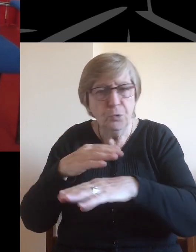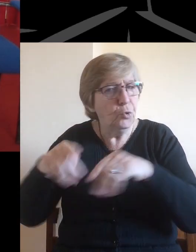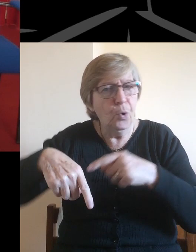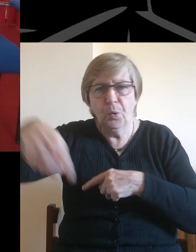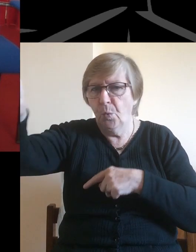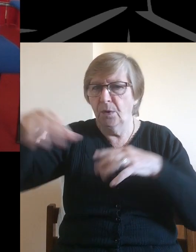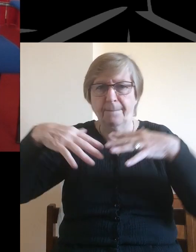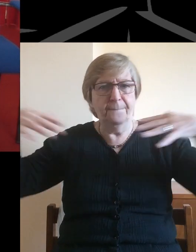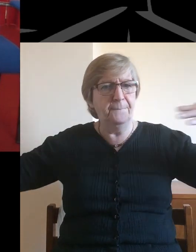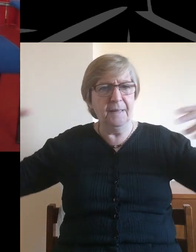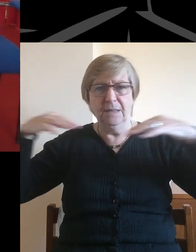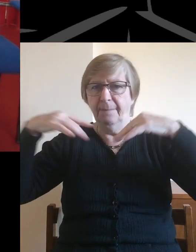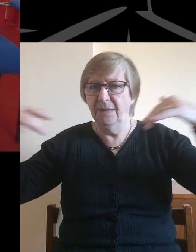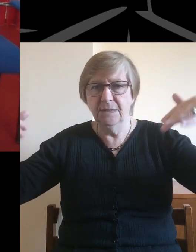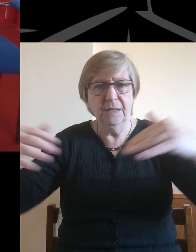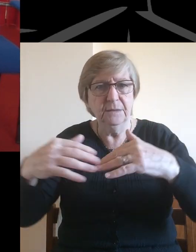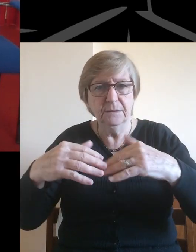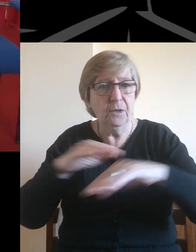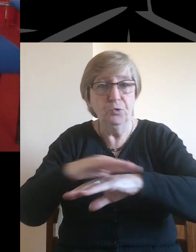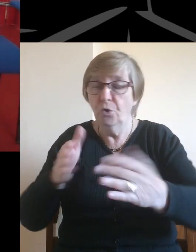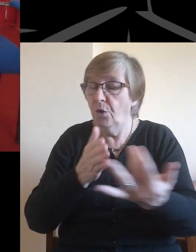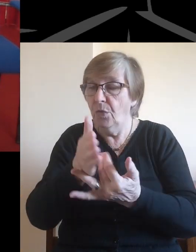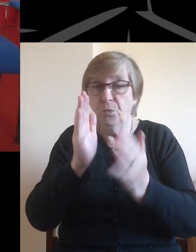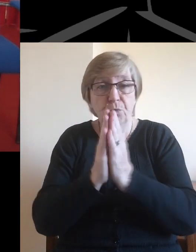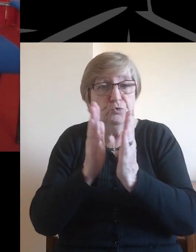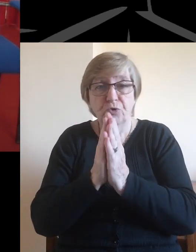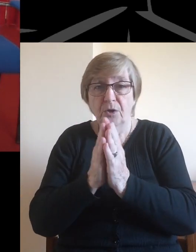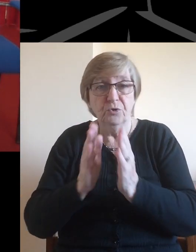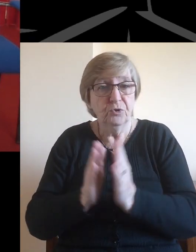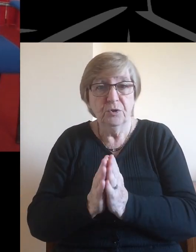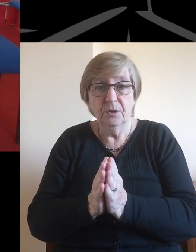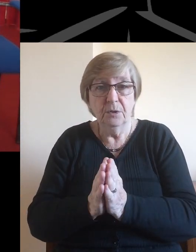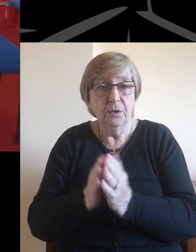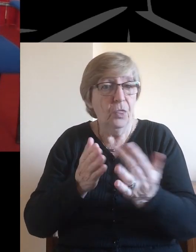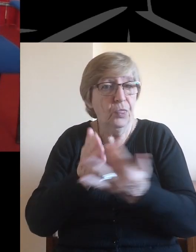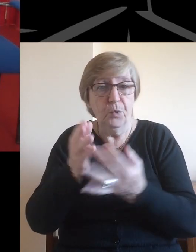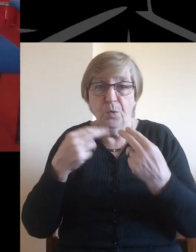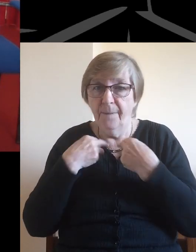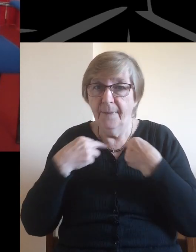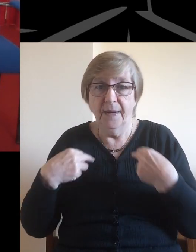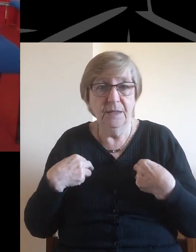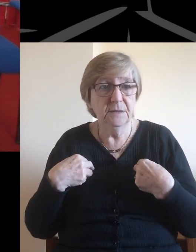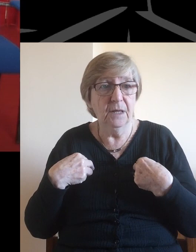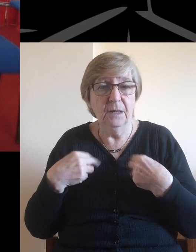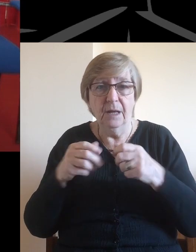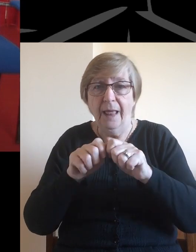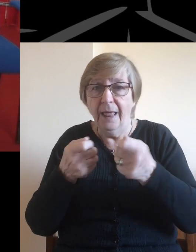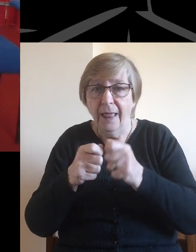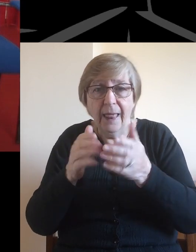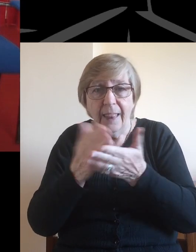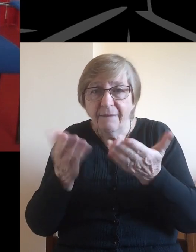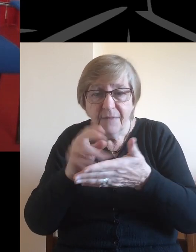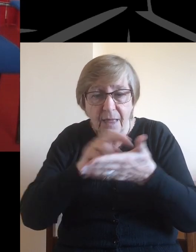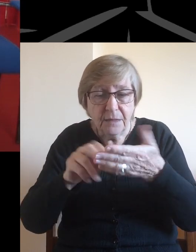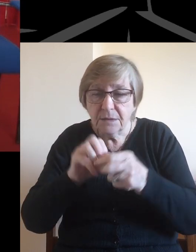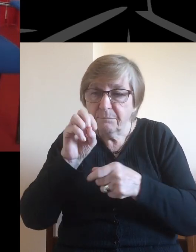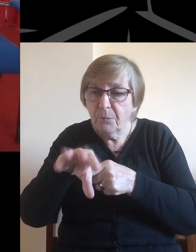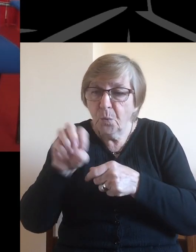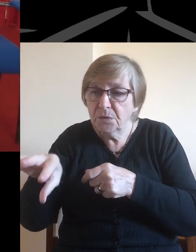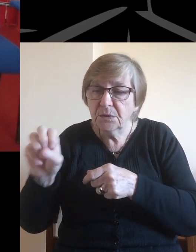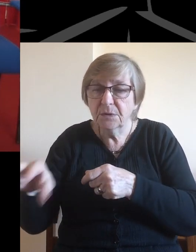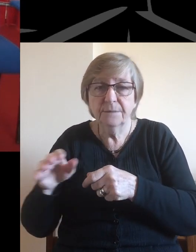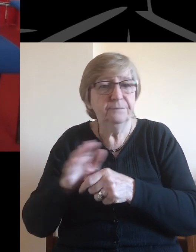meetings. It's not via church services. It's not through the minister. It's not leaflets. All of these things